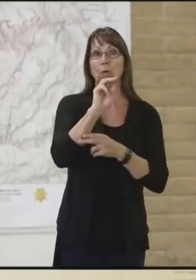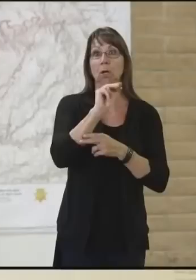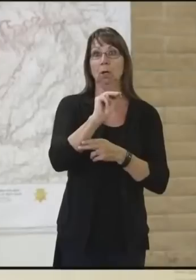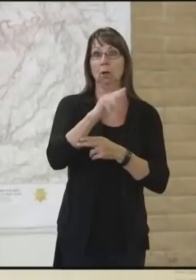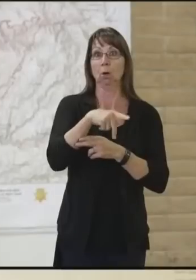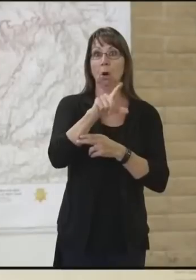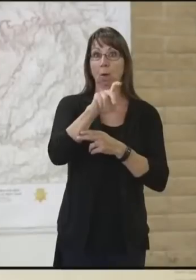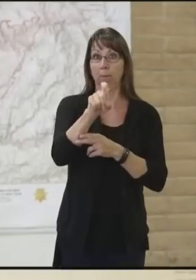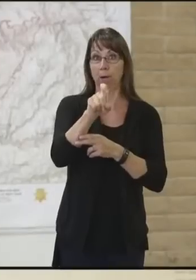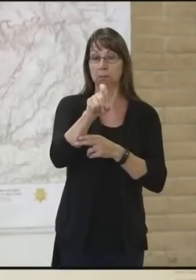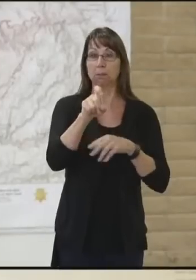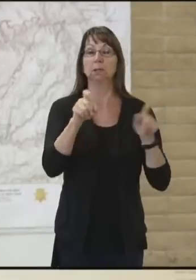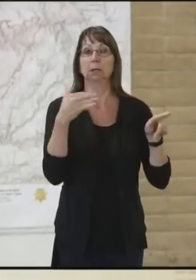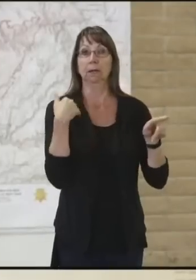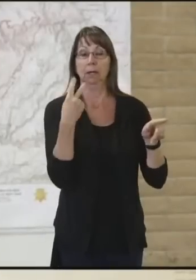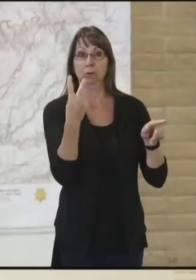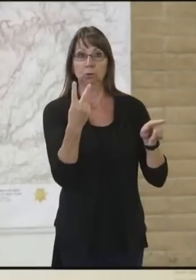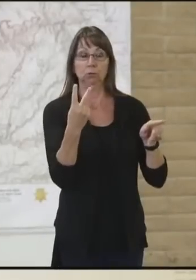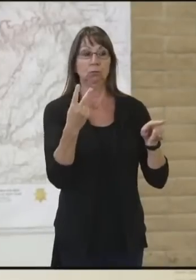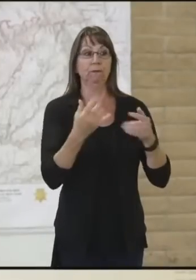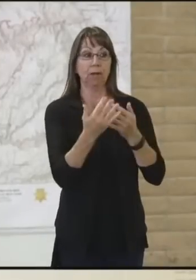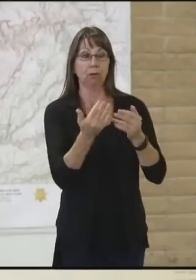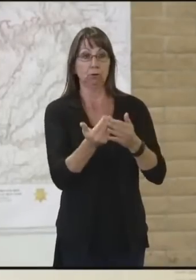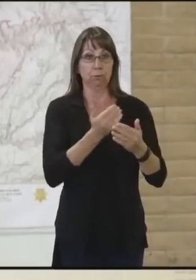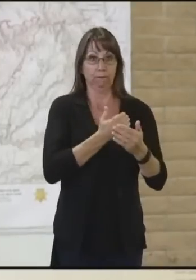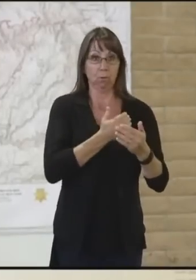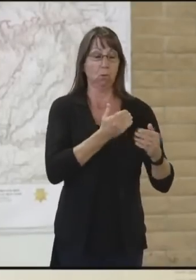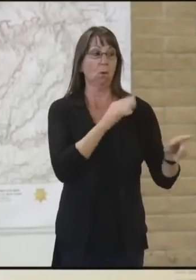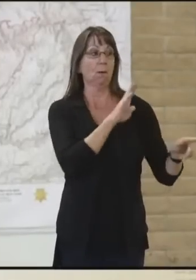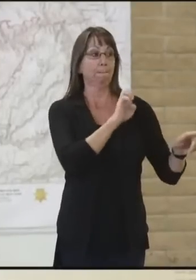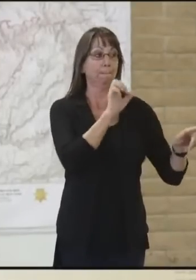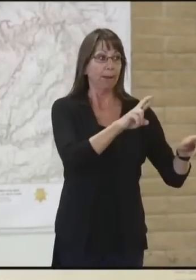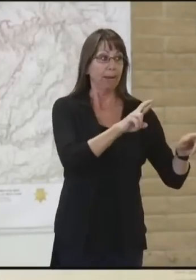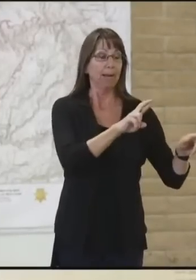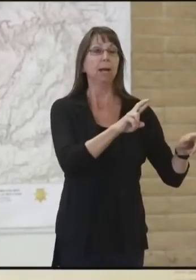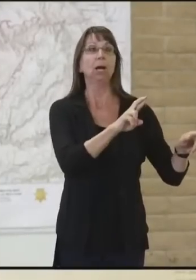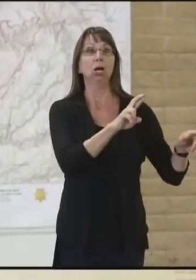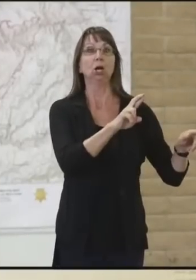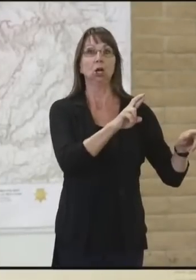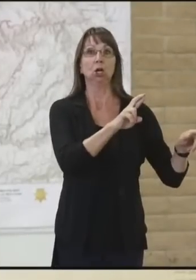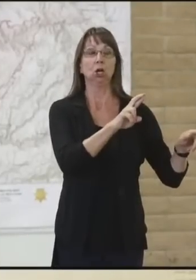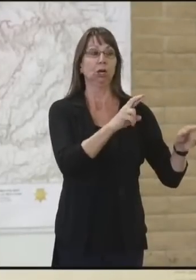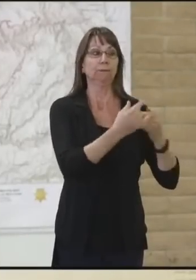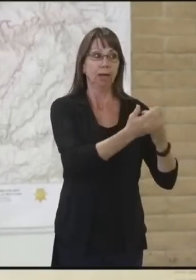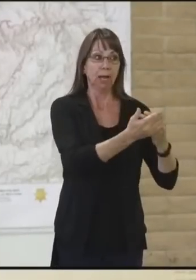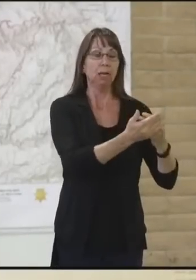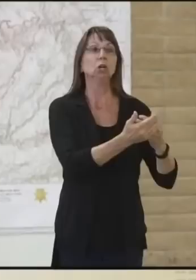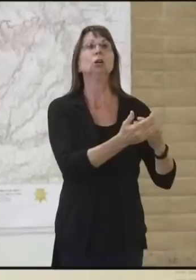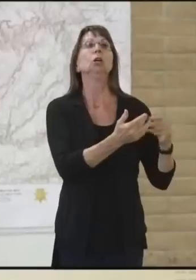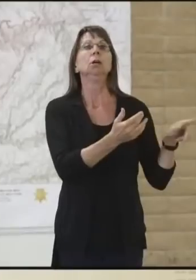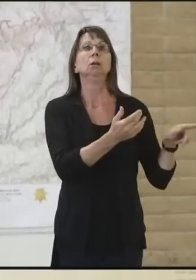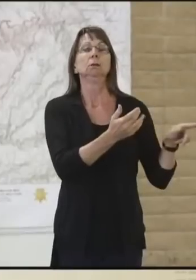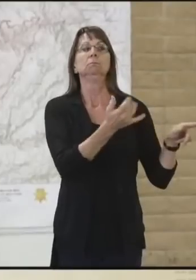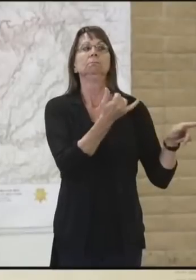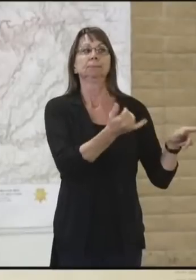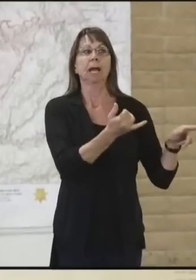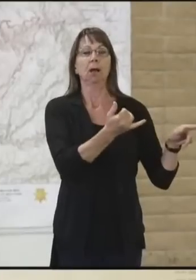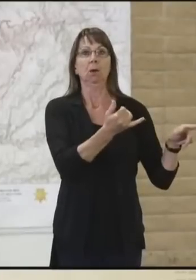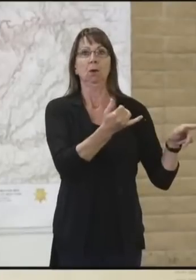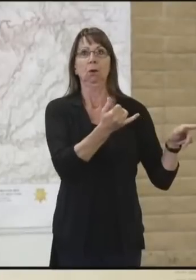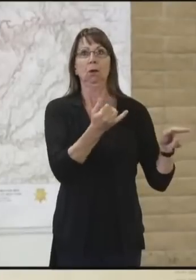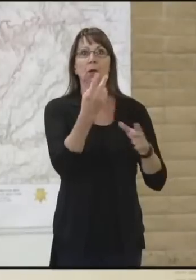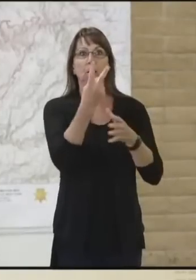like bear fire or bear contingency. We have completely renamed and taken the bear fire or